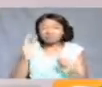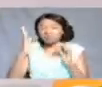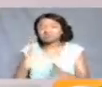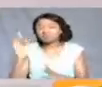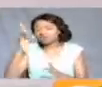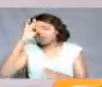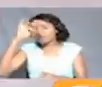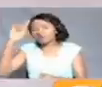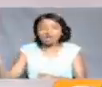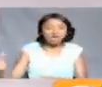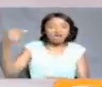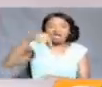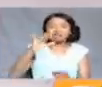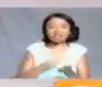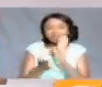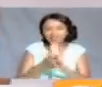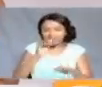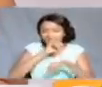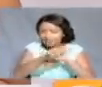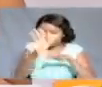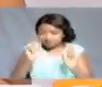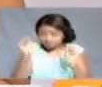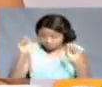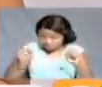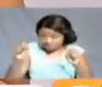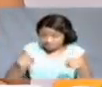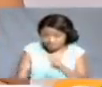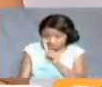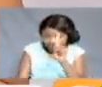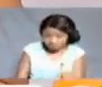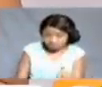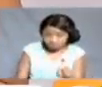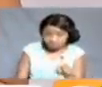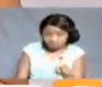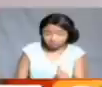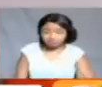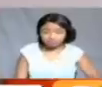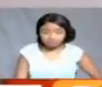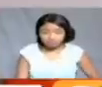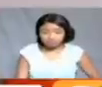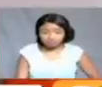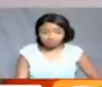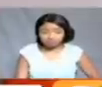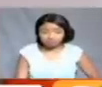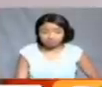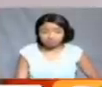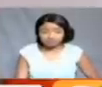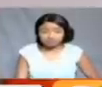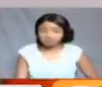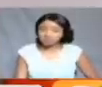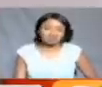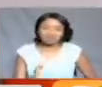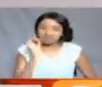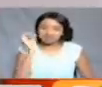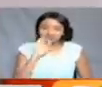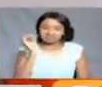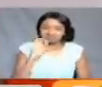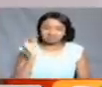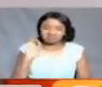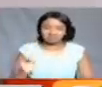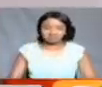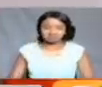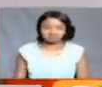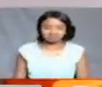up and become an influencer? Is that possible to organically grow on one of the platforms? Yes and no. Again, it all